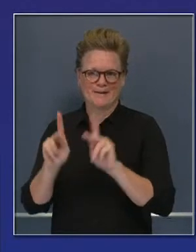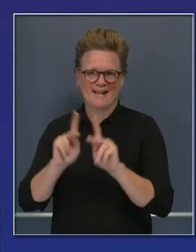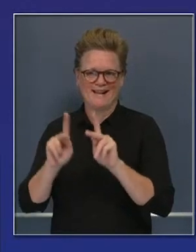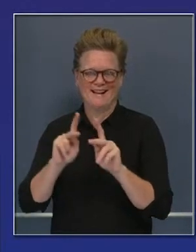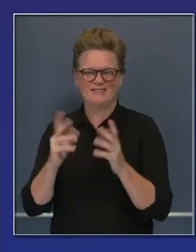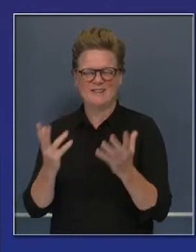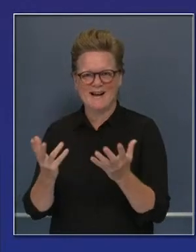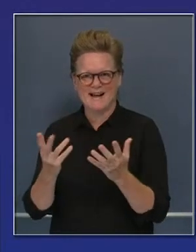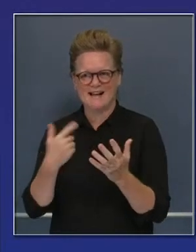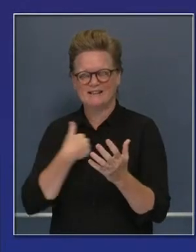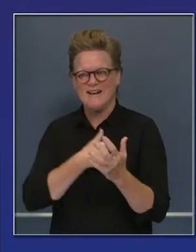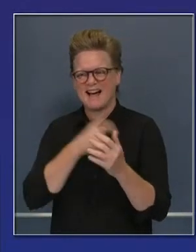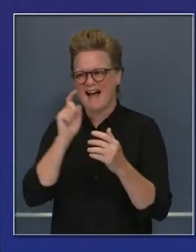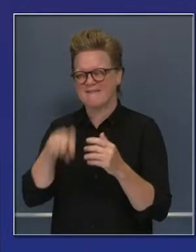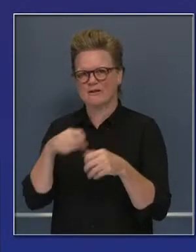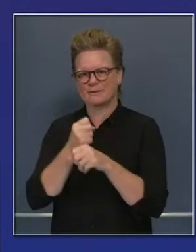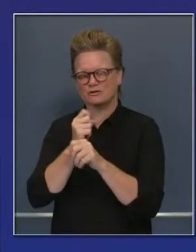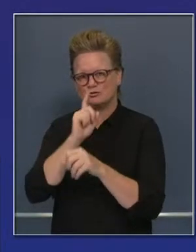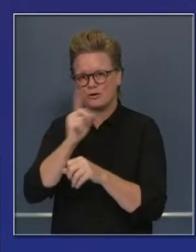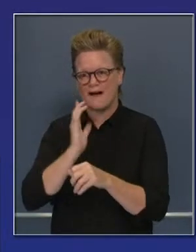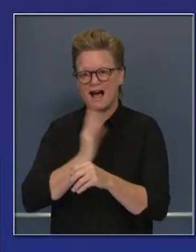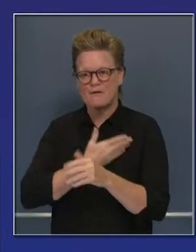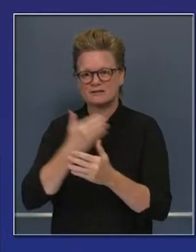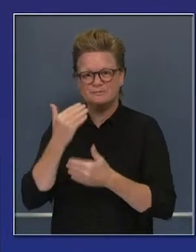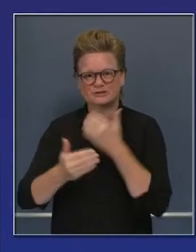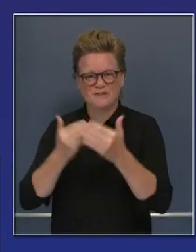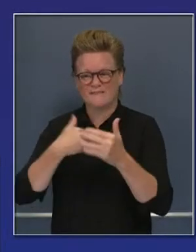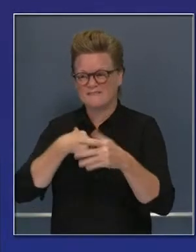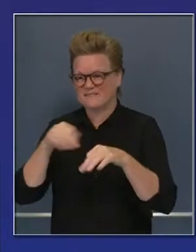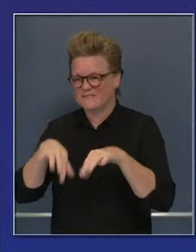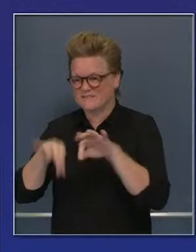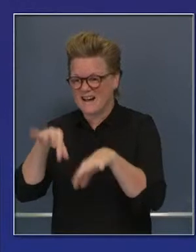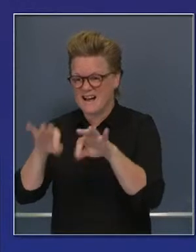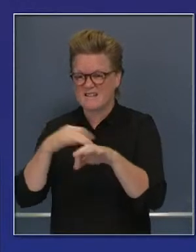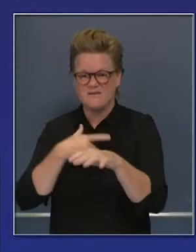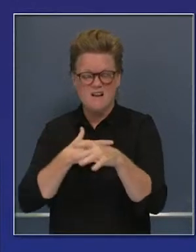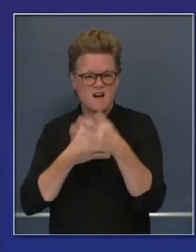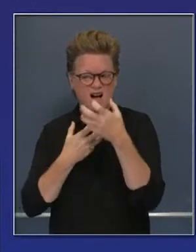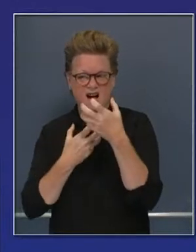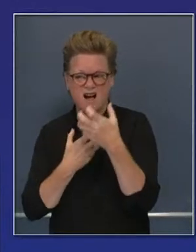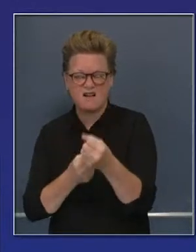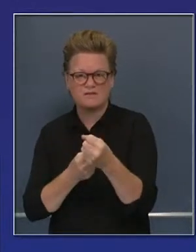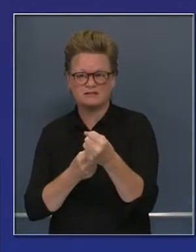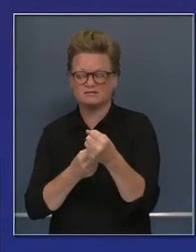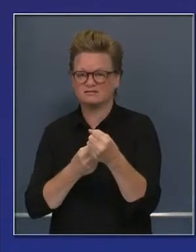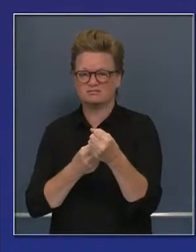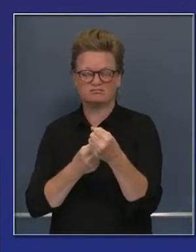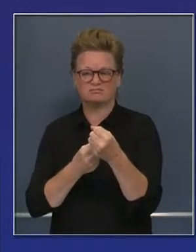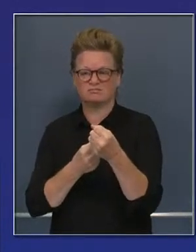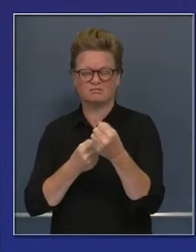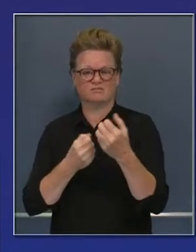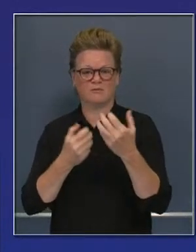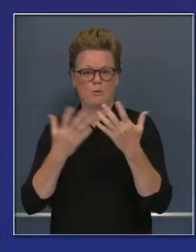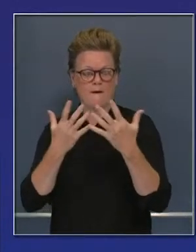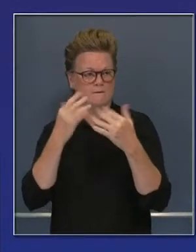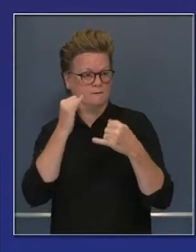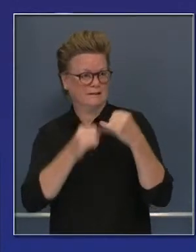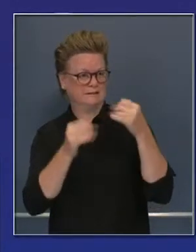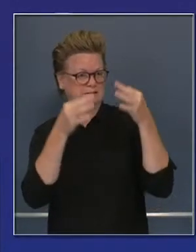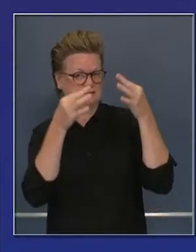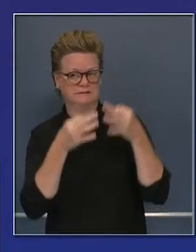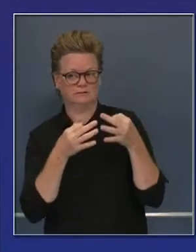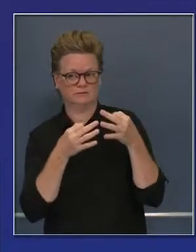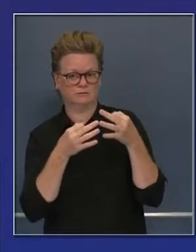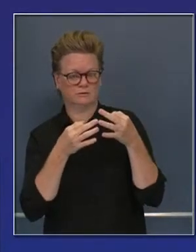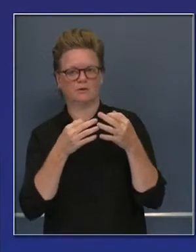is underway, and when we are confident in the results of that investigation, we will make as quickly as possible that